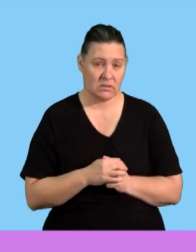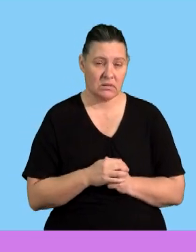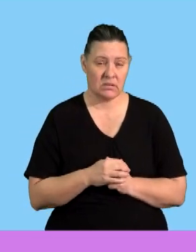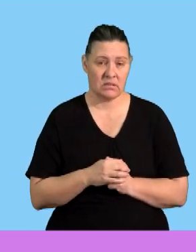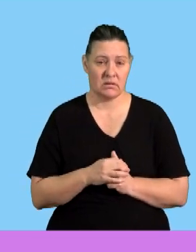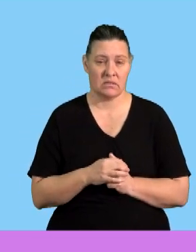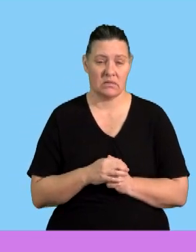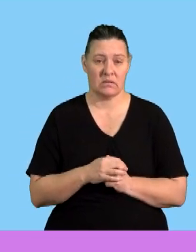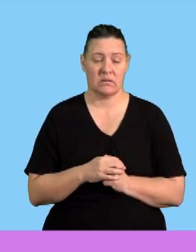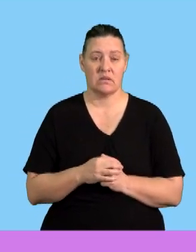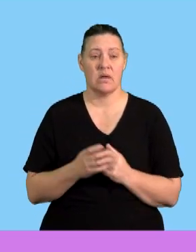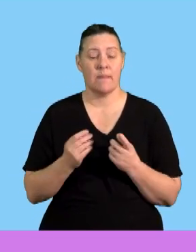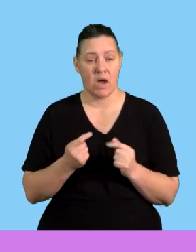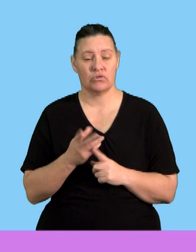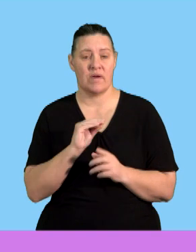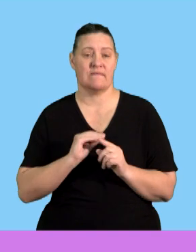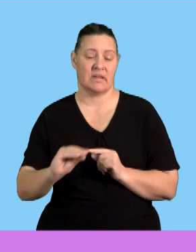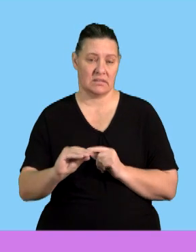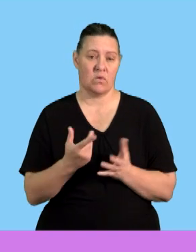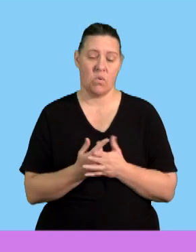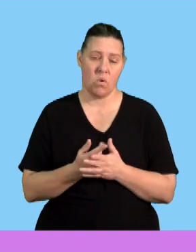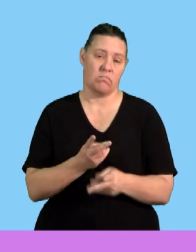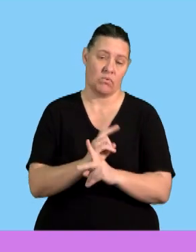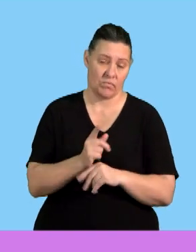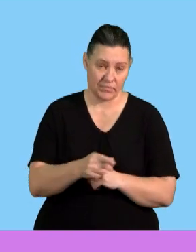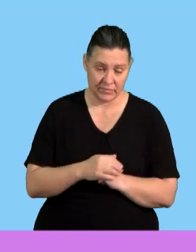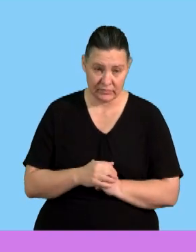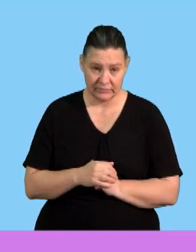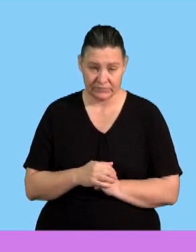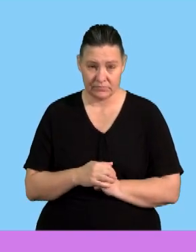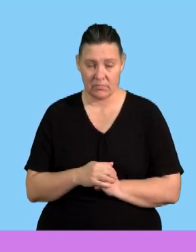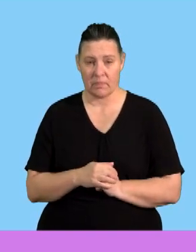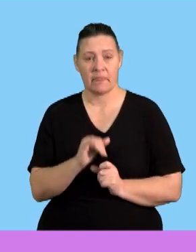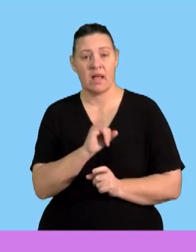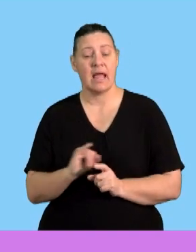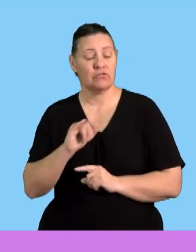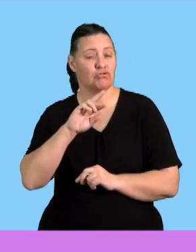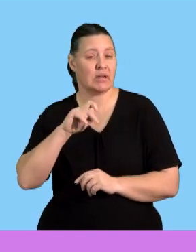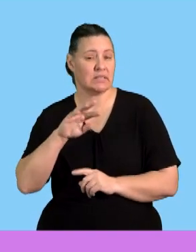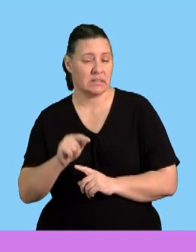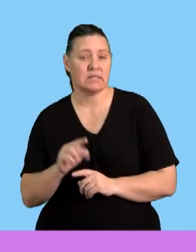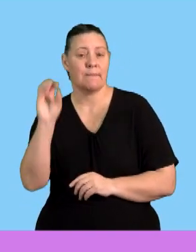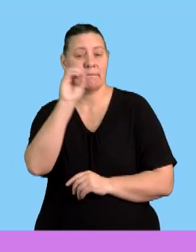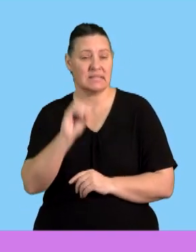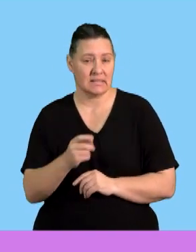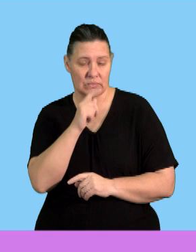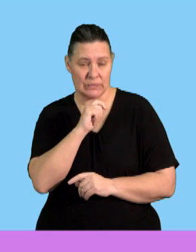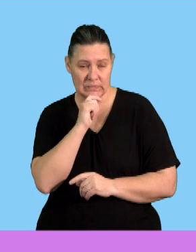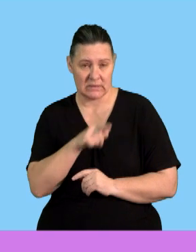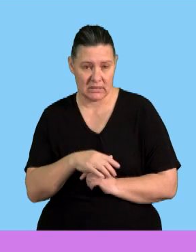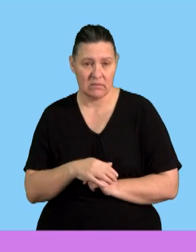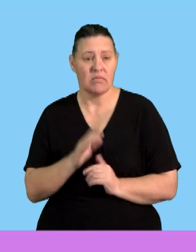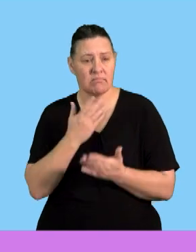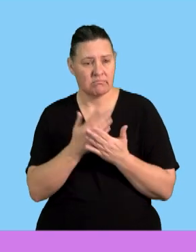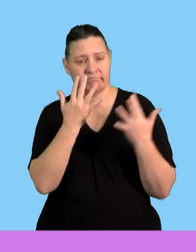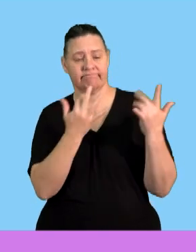be the amount you invest or lend. The interest rate is the percentage